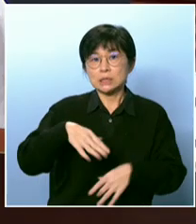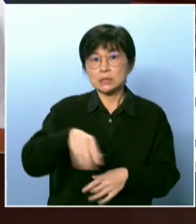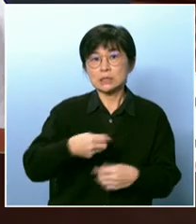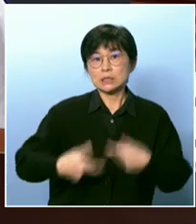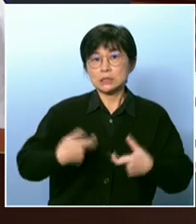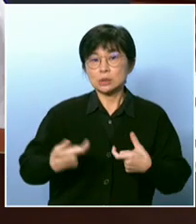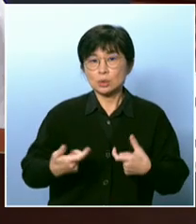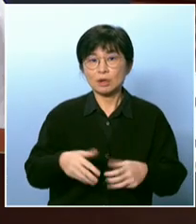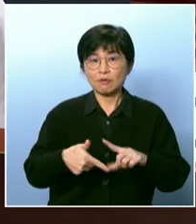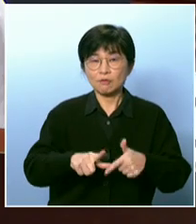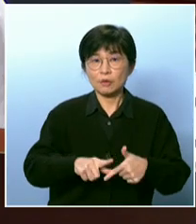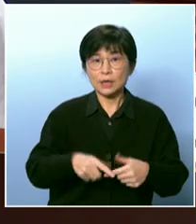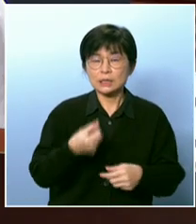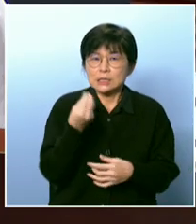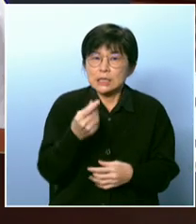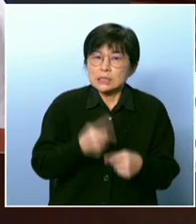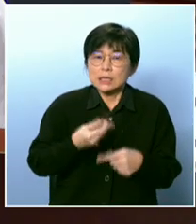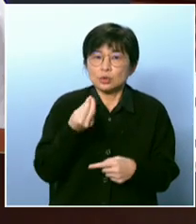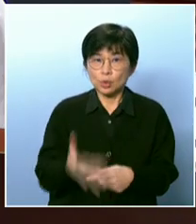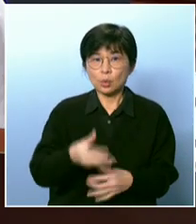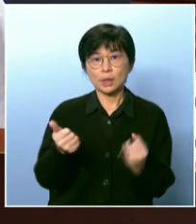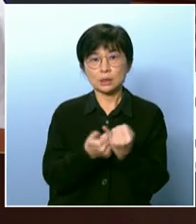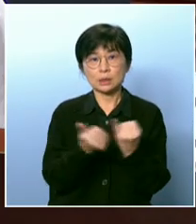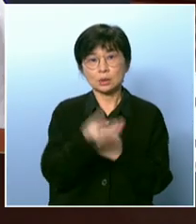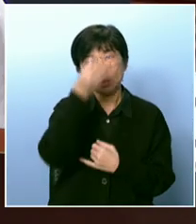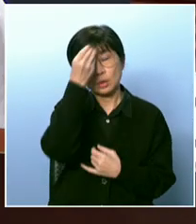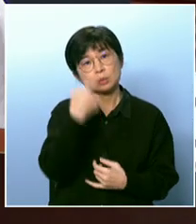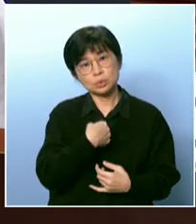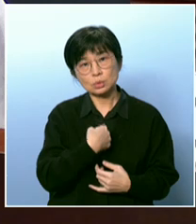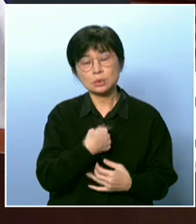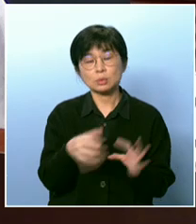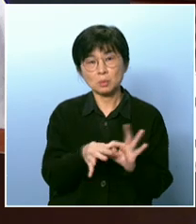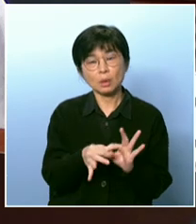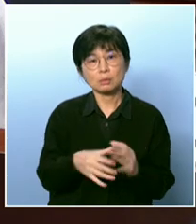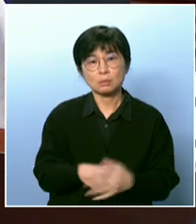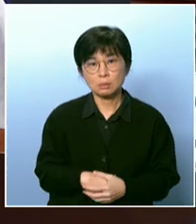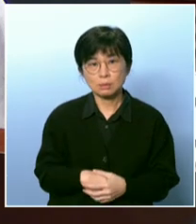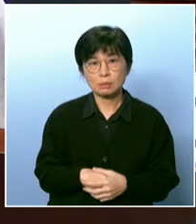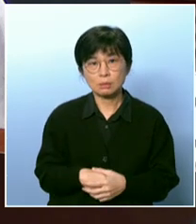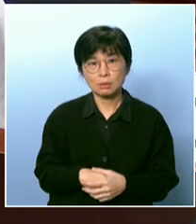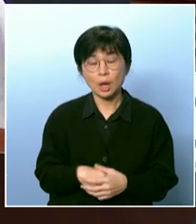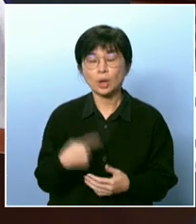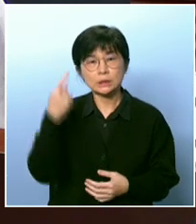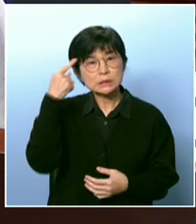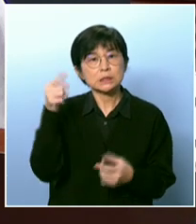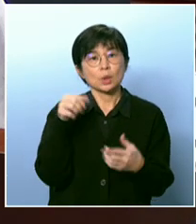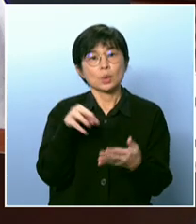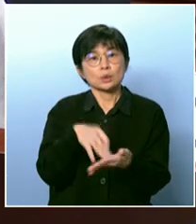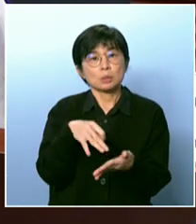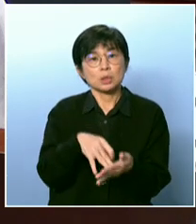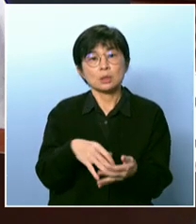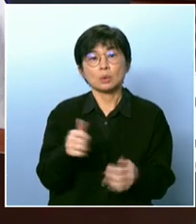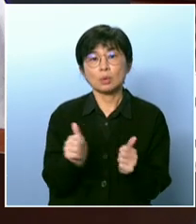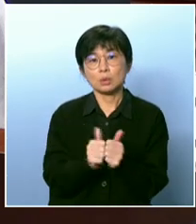government, would the administration consider making the funds accountable so as